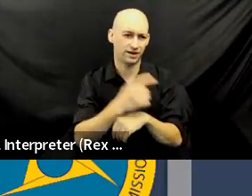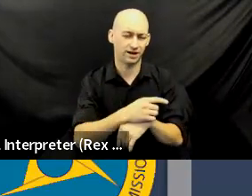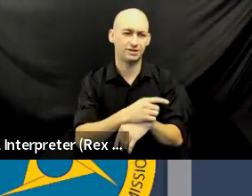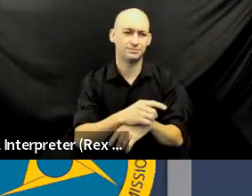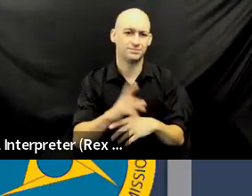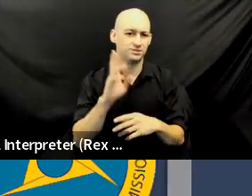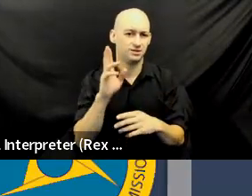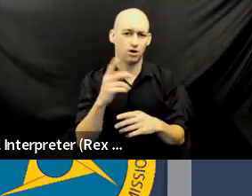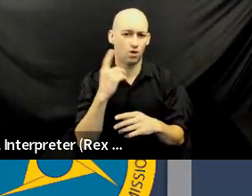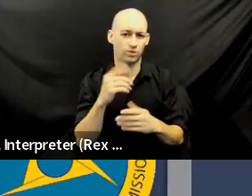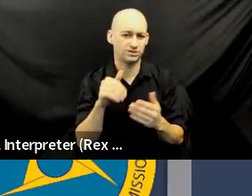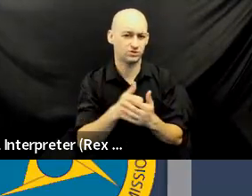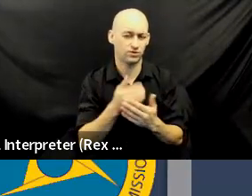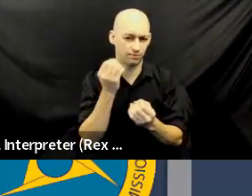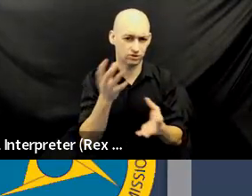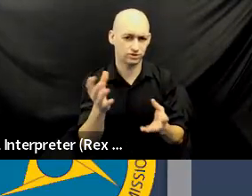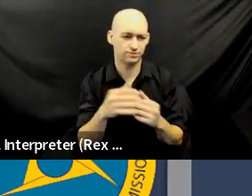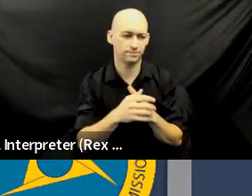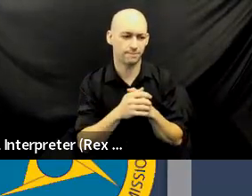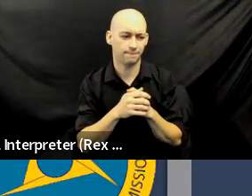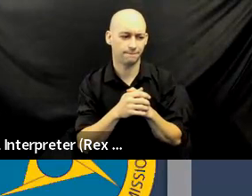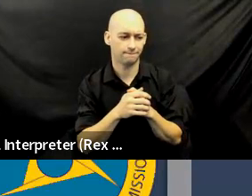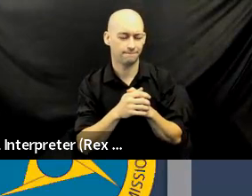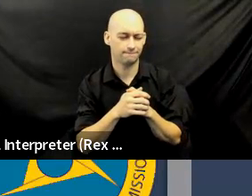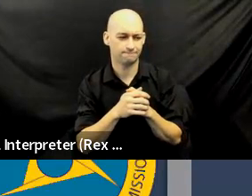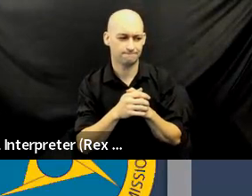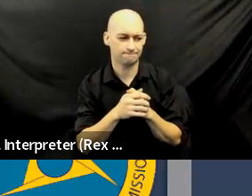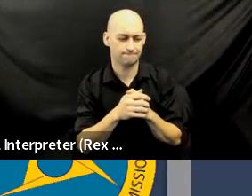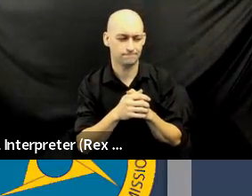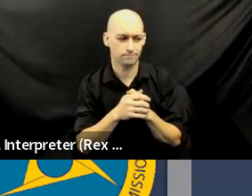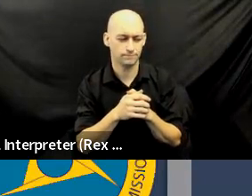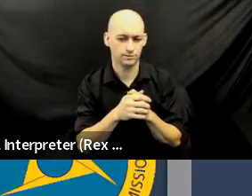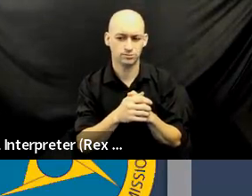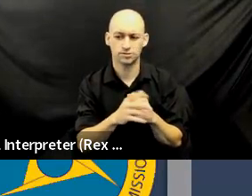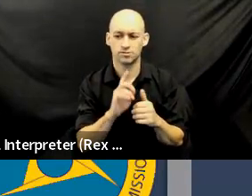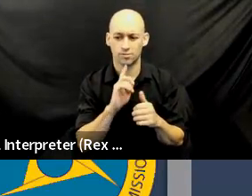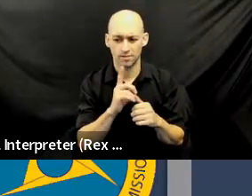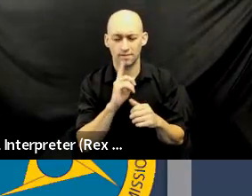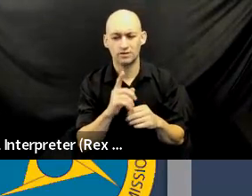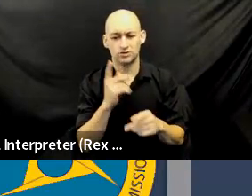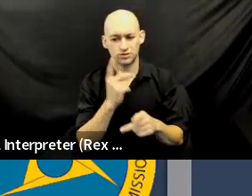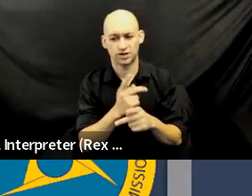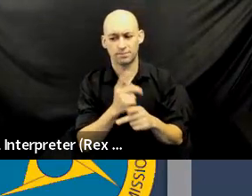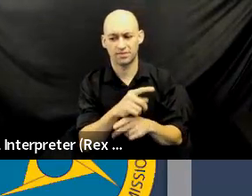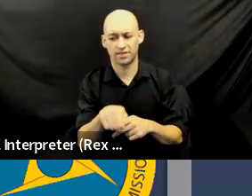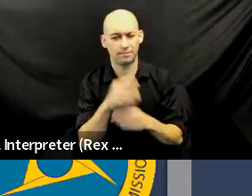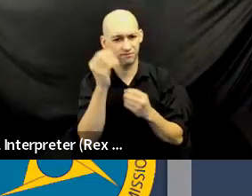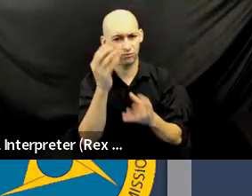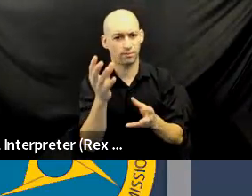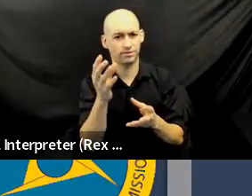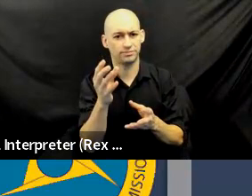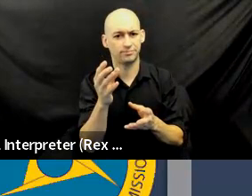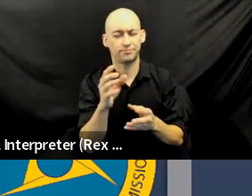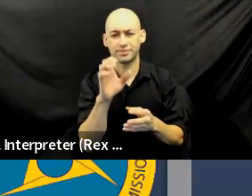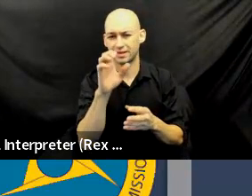getting in contact with new people that want to be a part of this. So definitely keeping them informed by